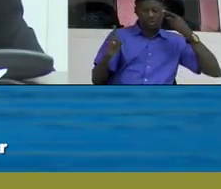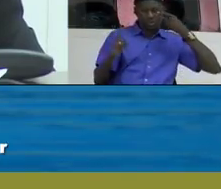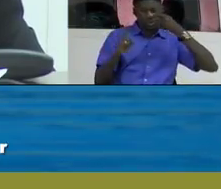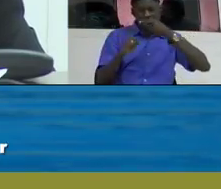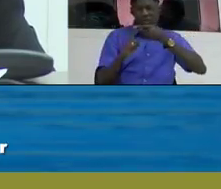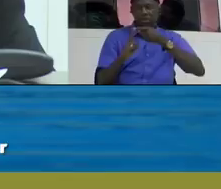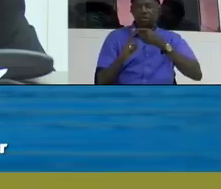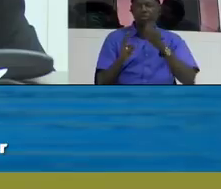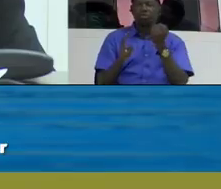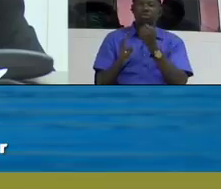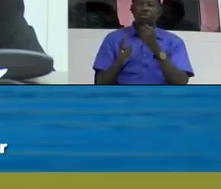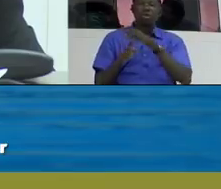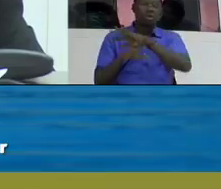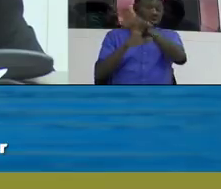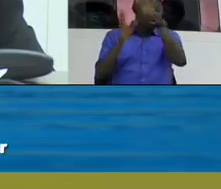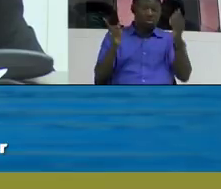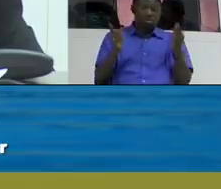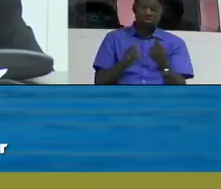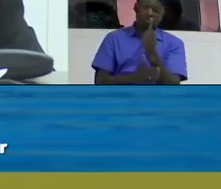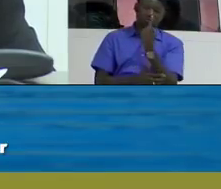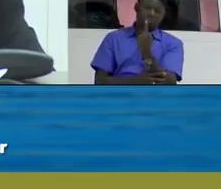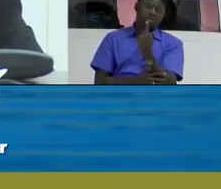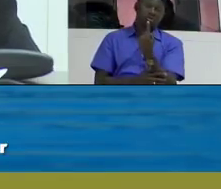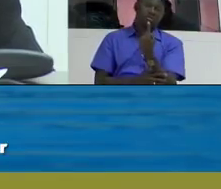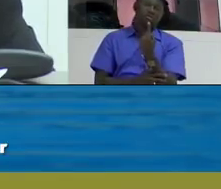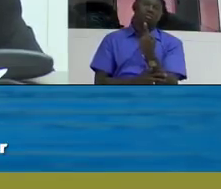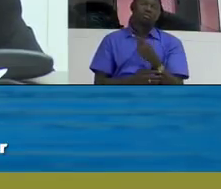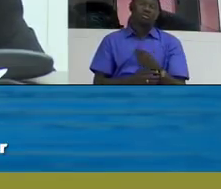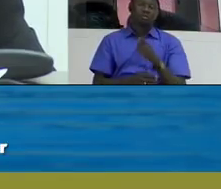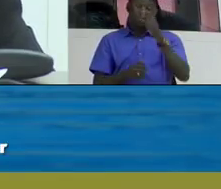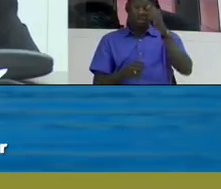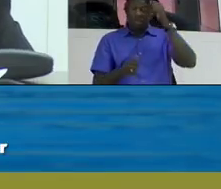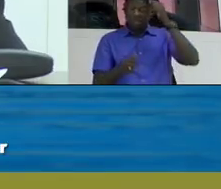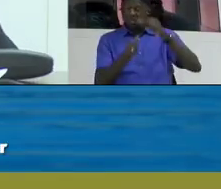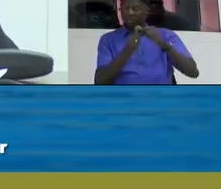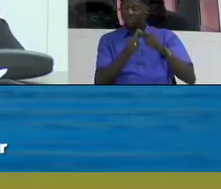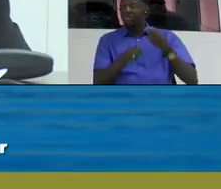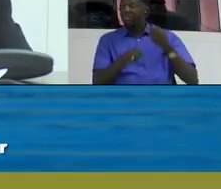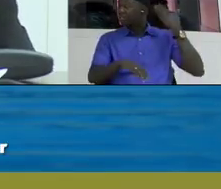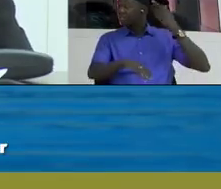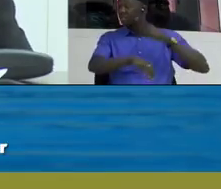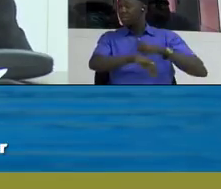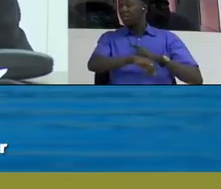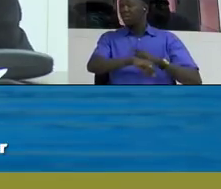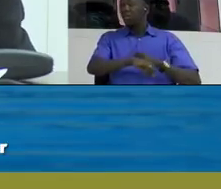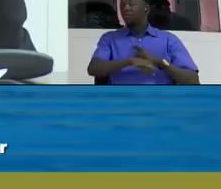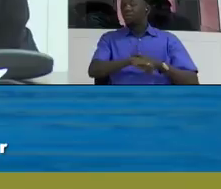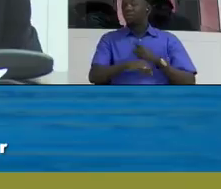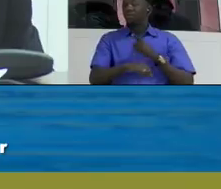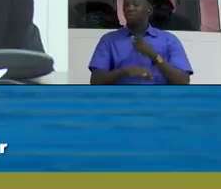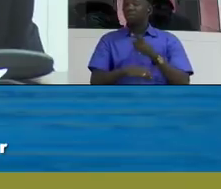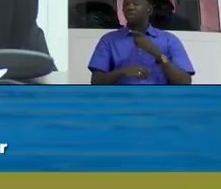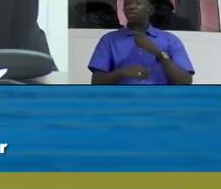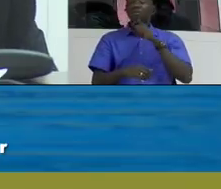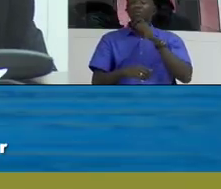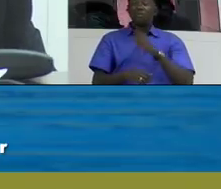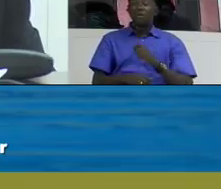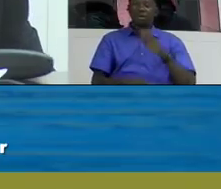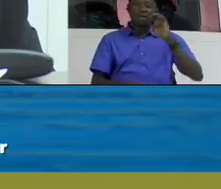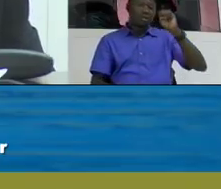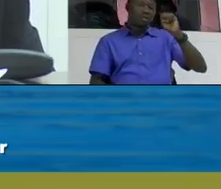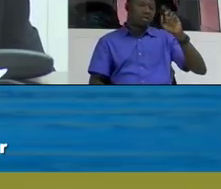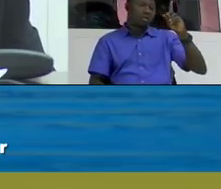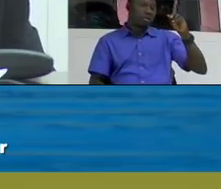are all one. You can recall that it was during this period that Father Edo,